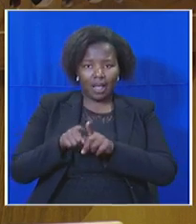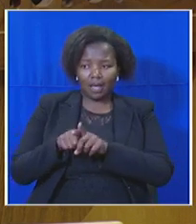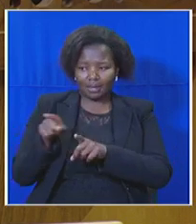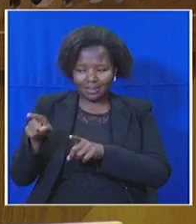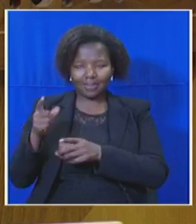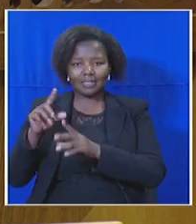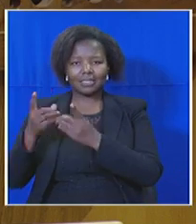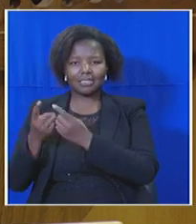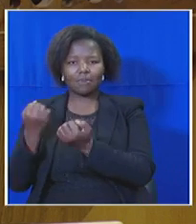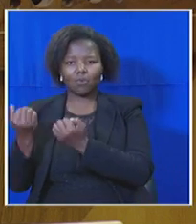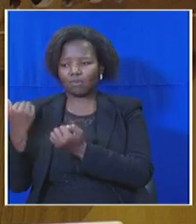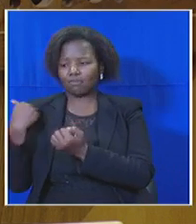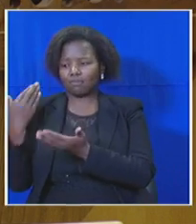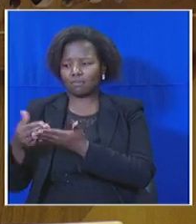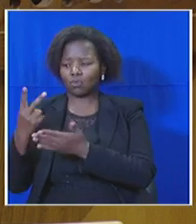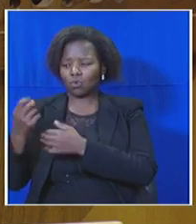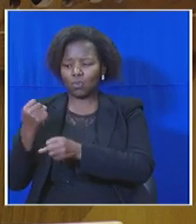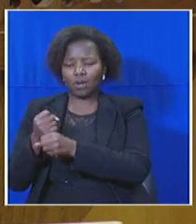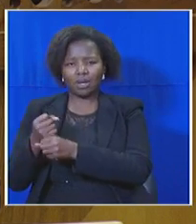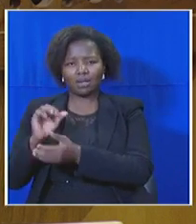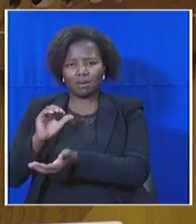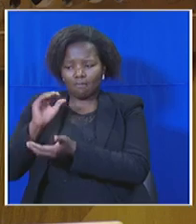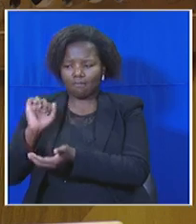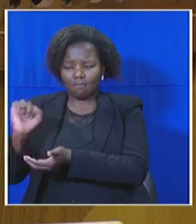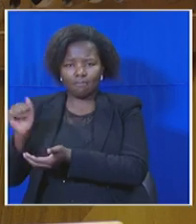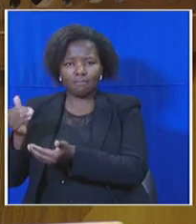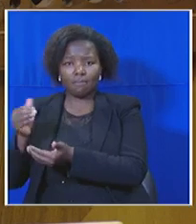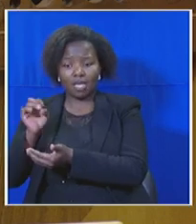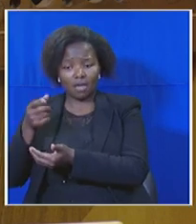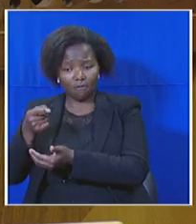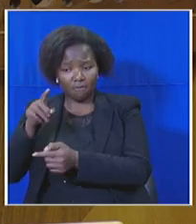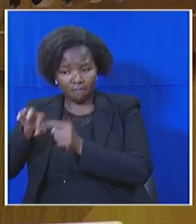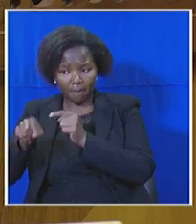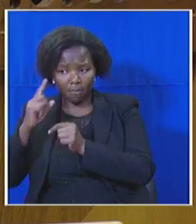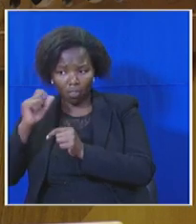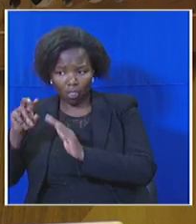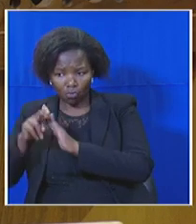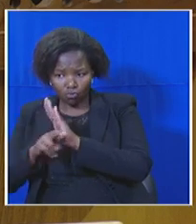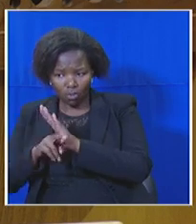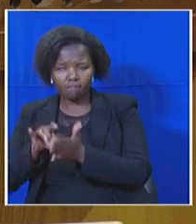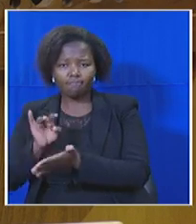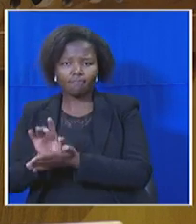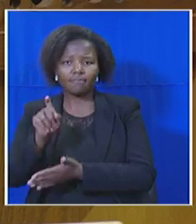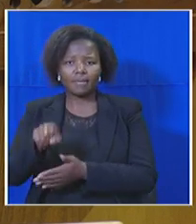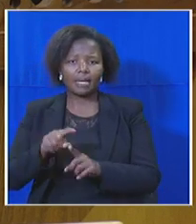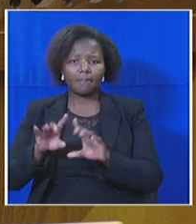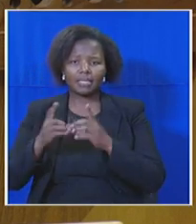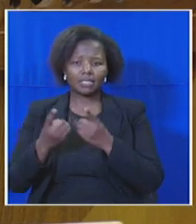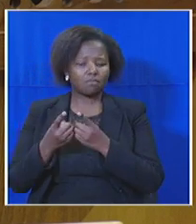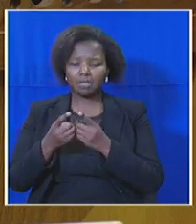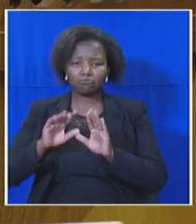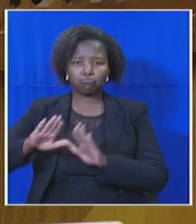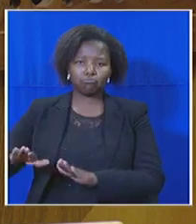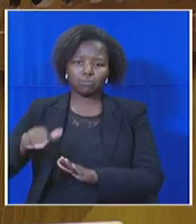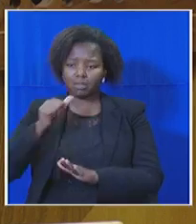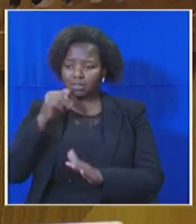third-party fund over 21 years would be expelled from that profession. Instead, but in the case of the department, the mismanagement of this fund